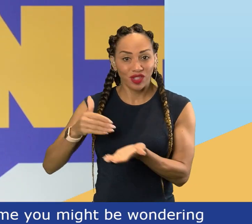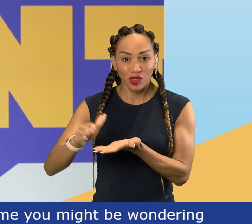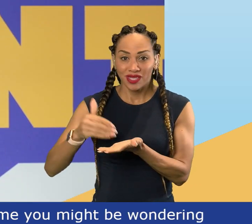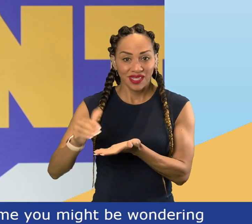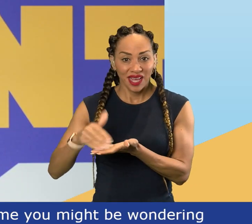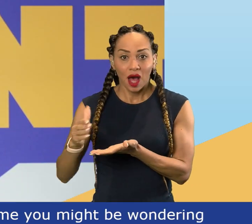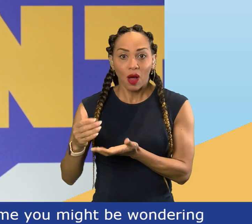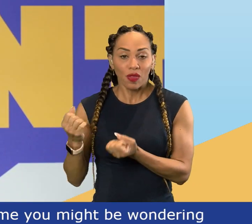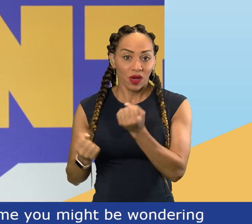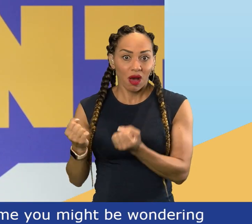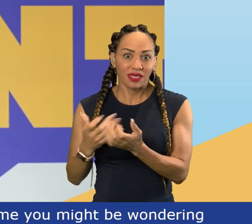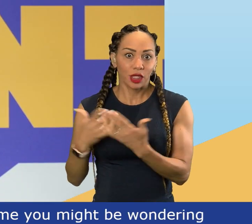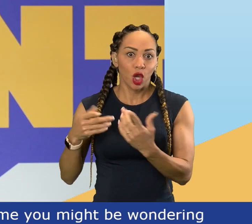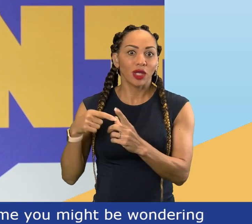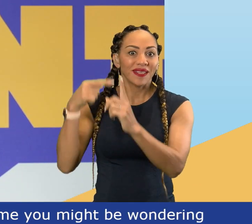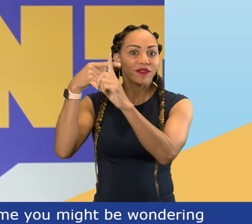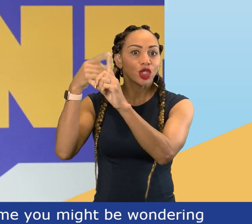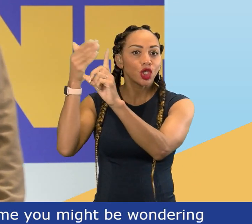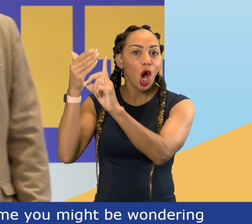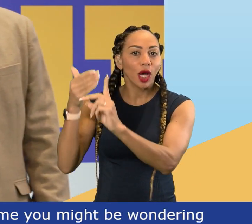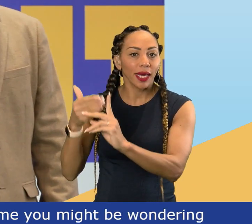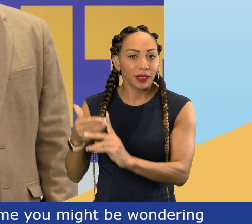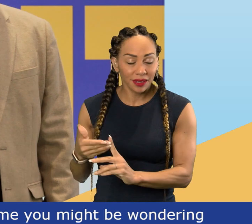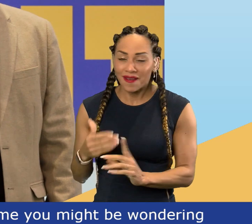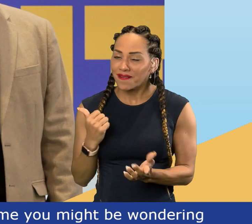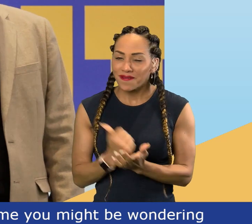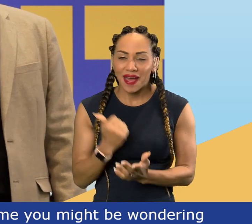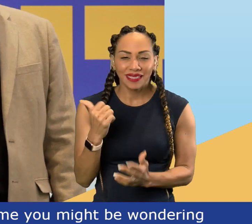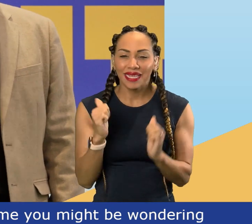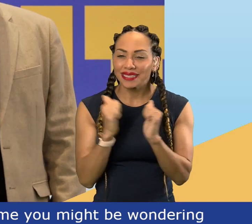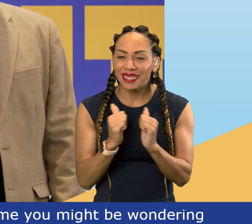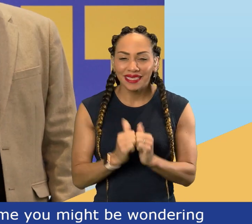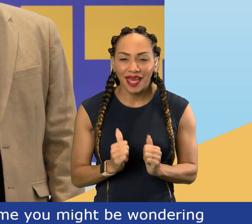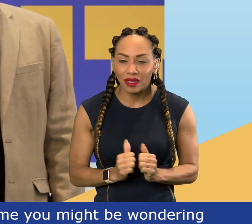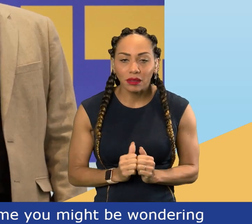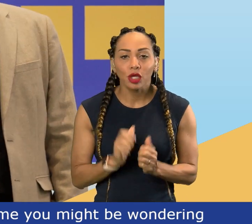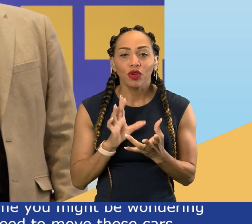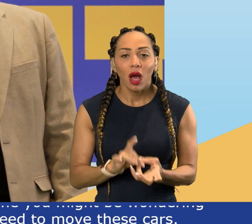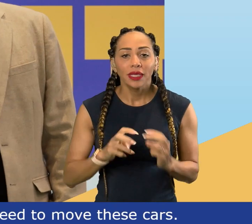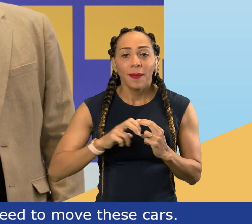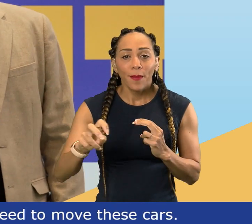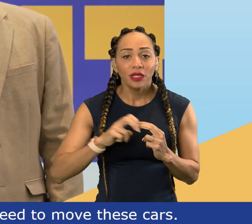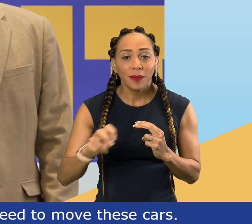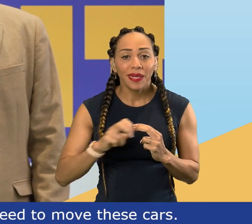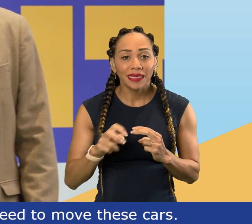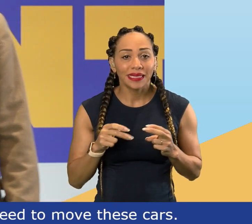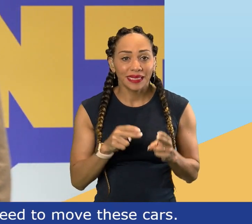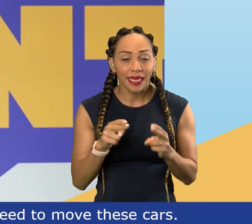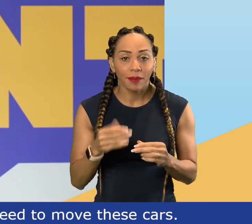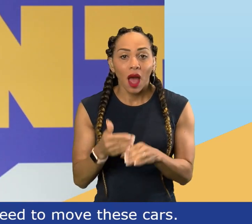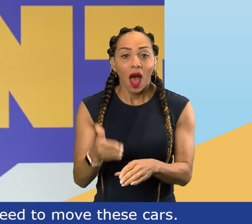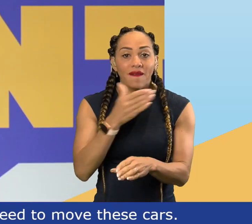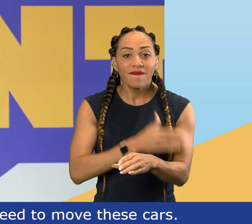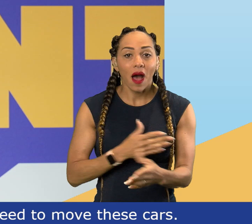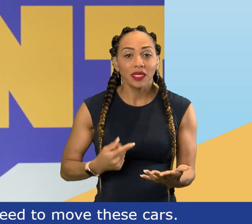that is that currently there's some fantastic deals on electric cars on the Motability scheme. If you look at the advance payments, they're actually incredibly low. So what you get is a car